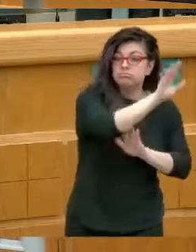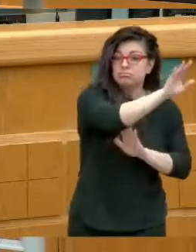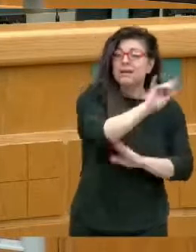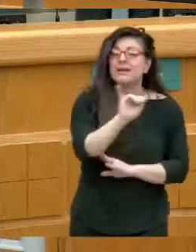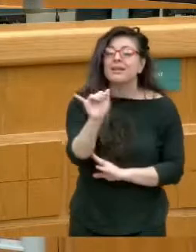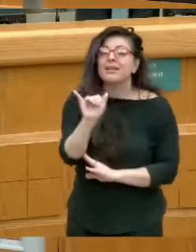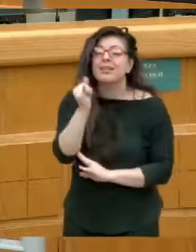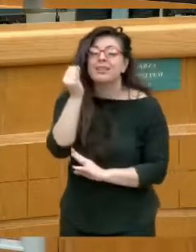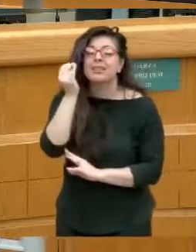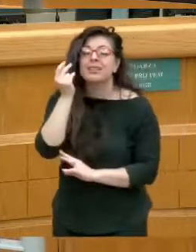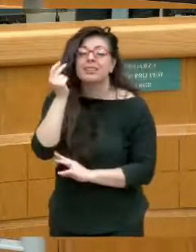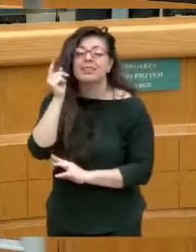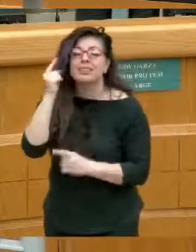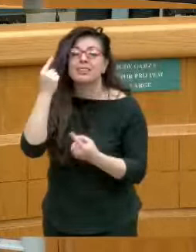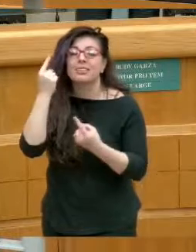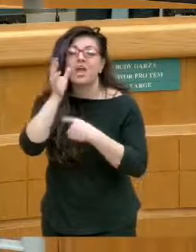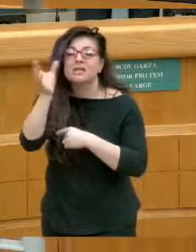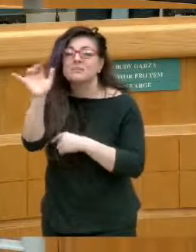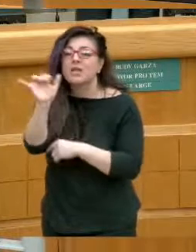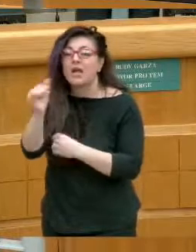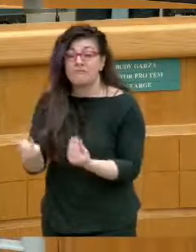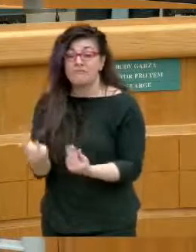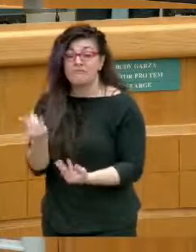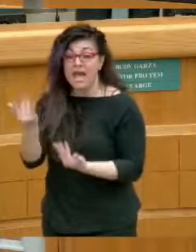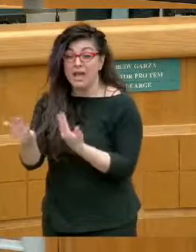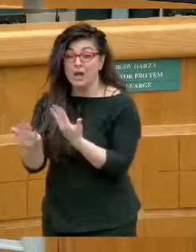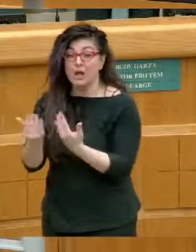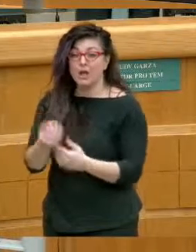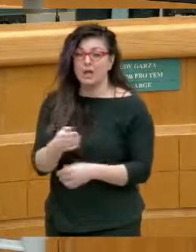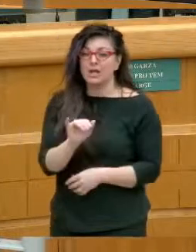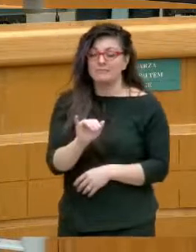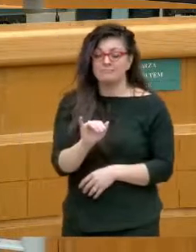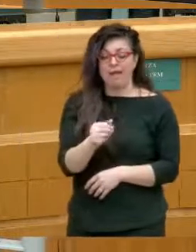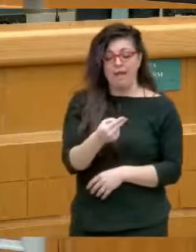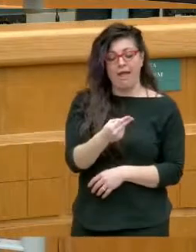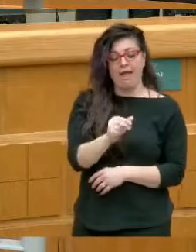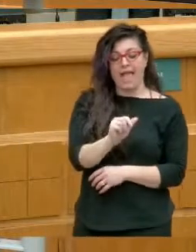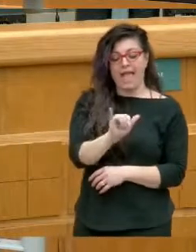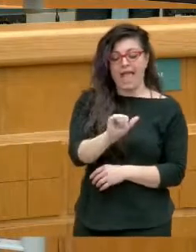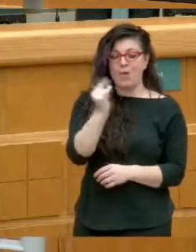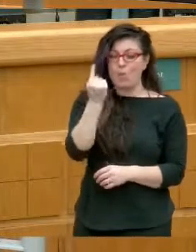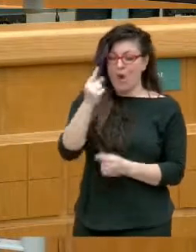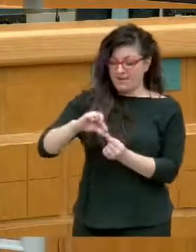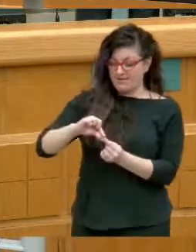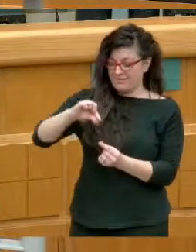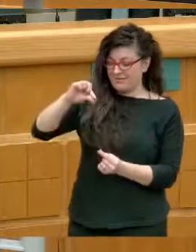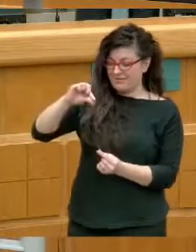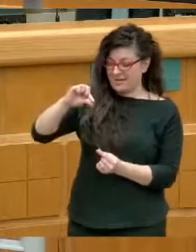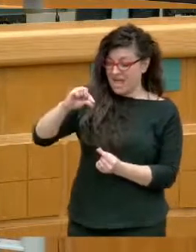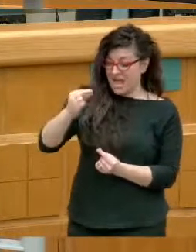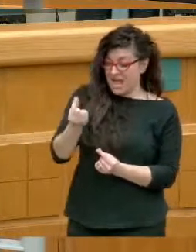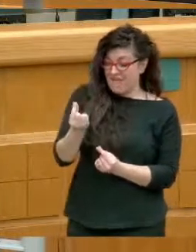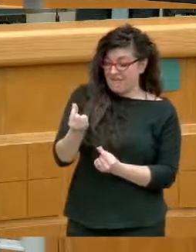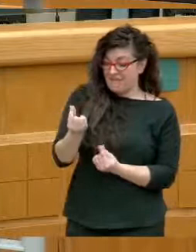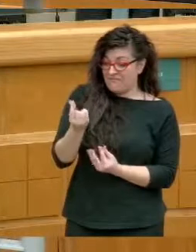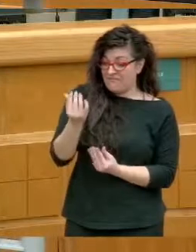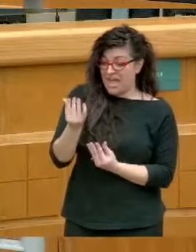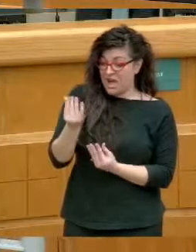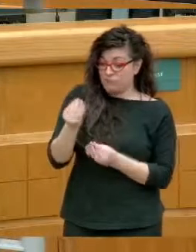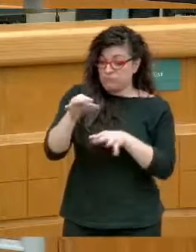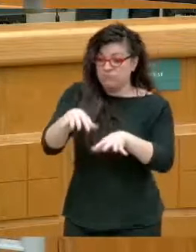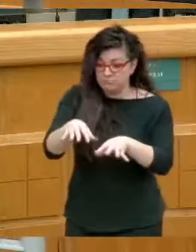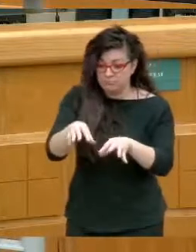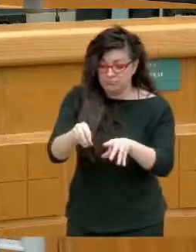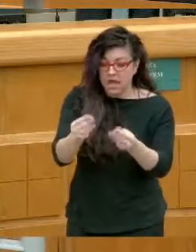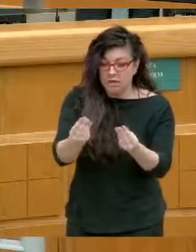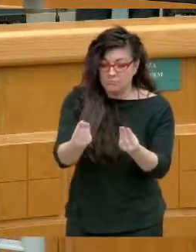there's little stacks of hay to catch on fire, those would be people that unfortunately aren't able to social distance properly and